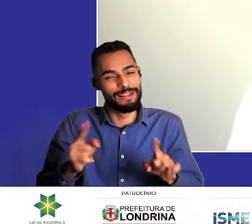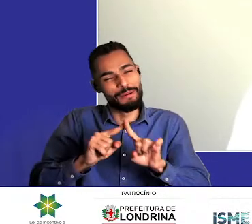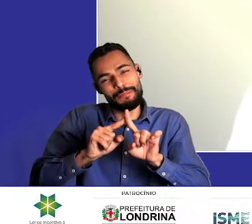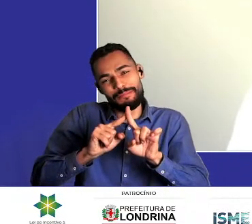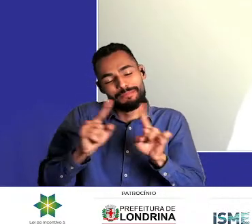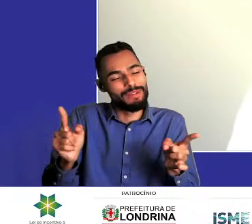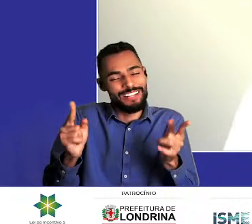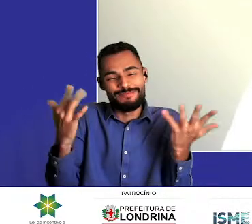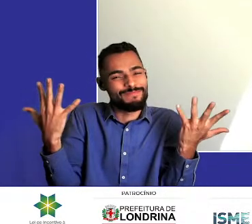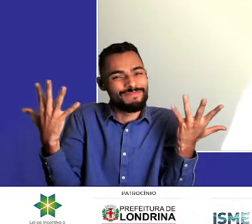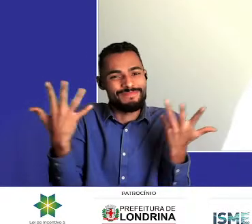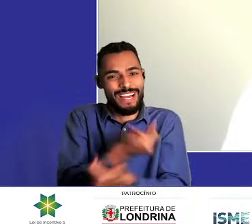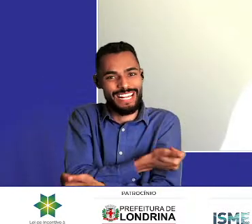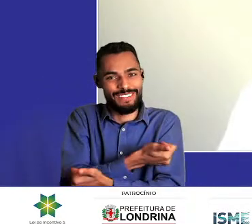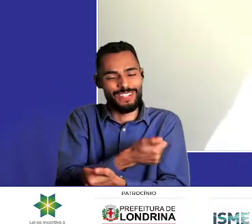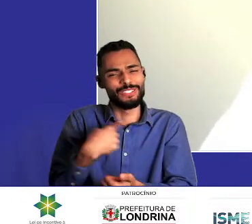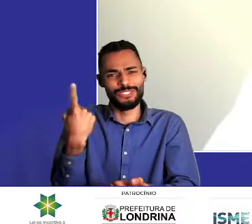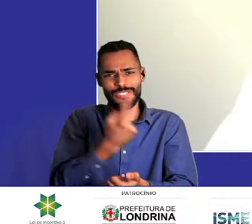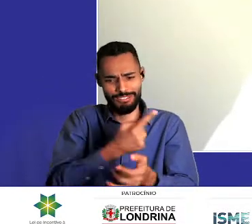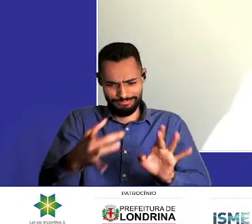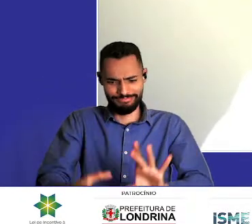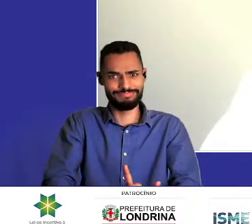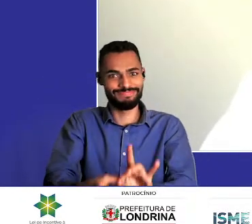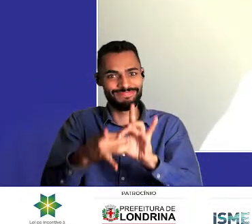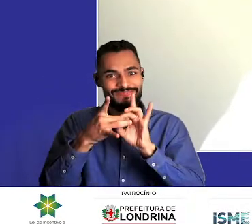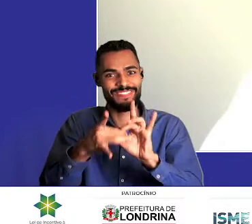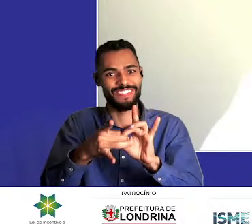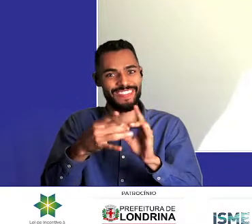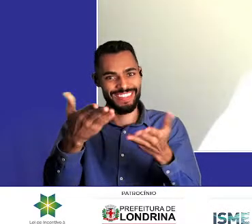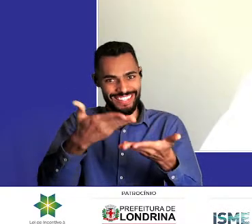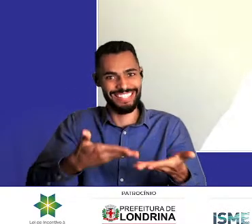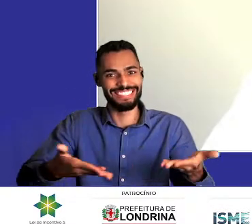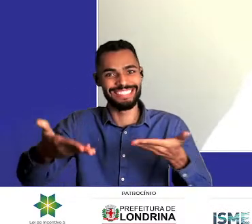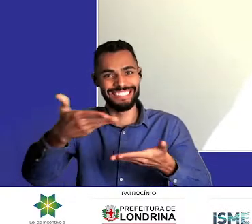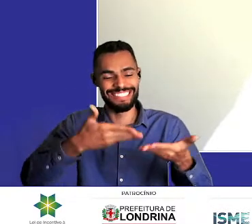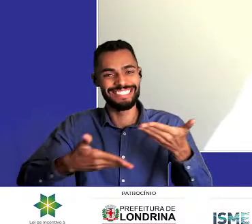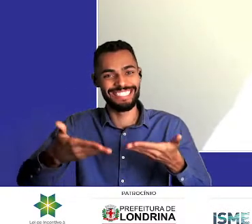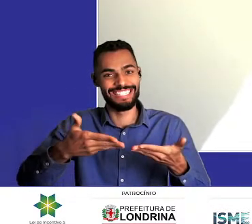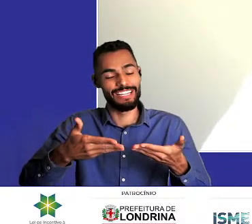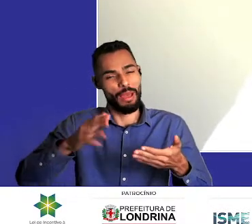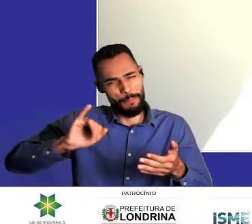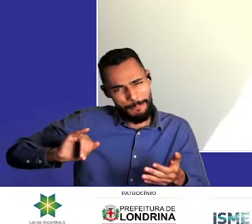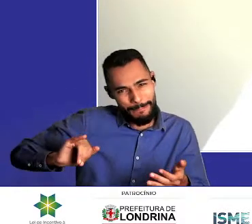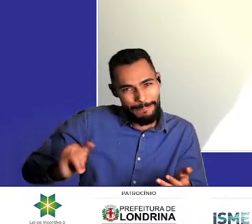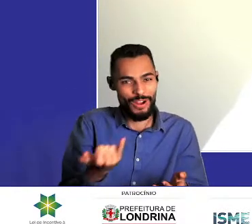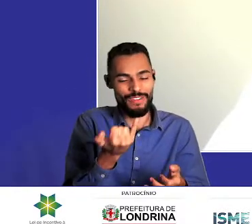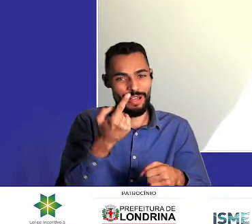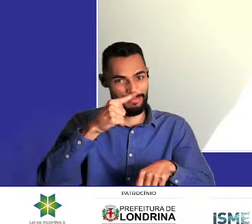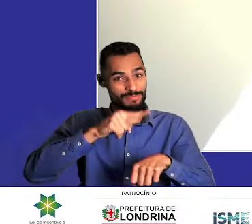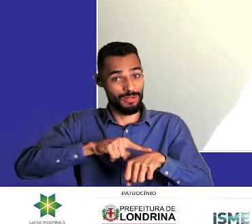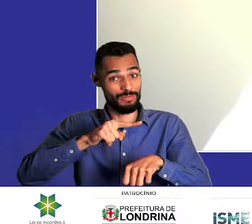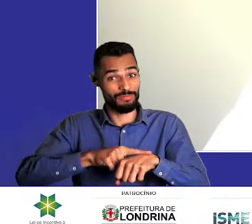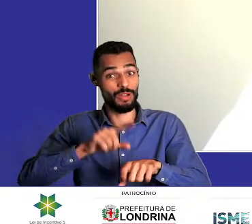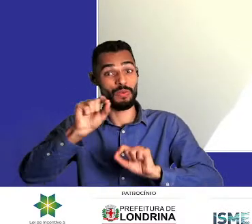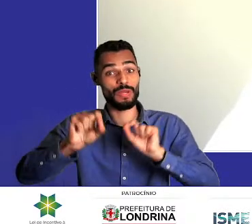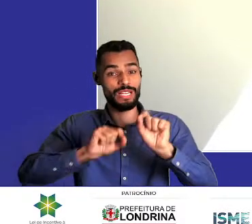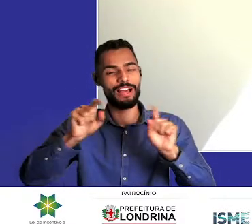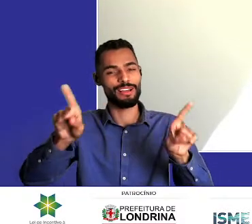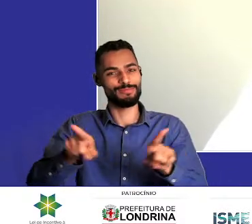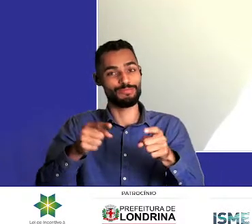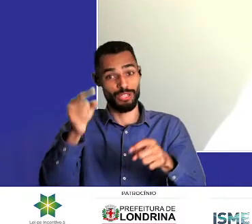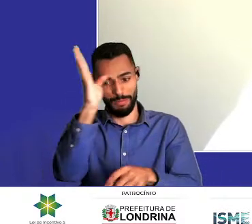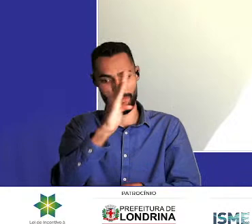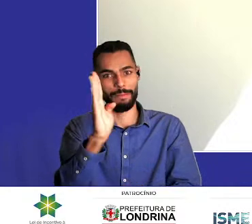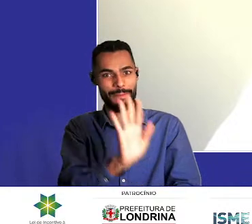enjoy this time talking about music education in Brazil? When I think of this